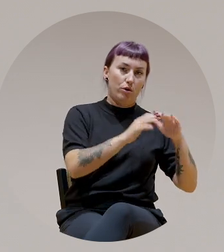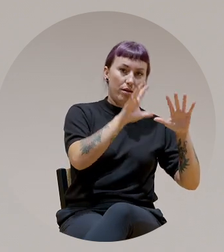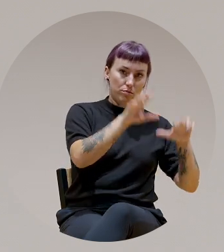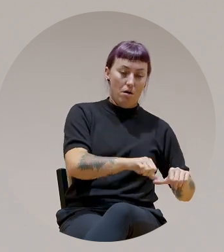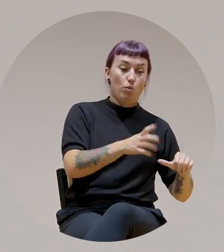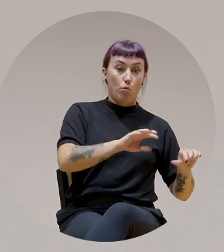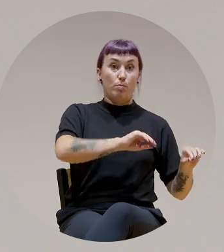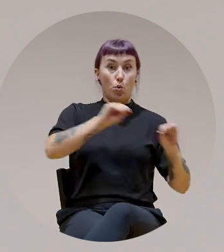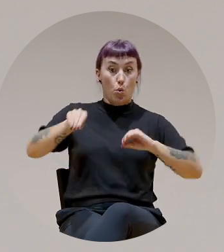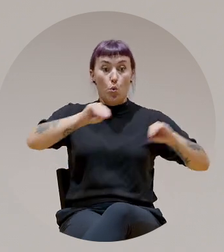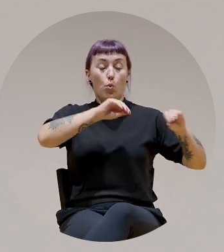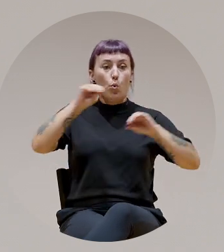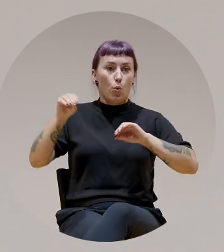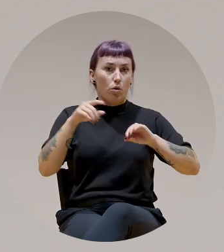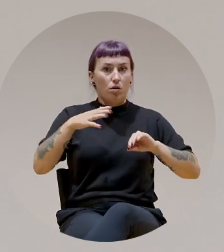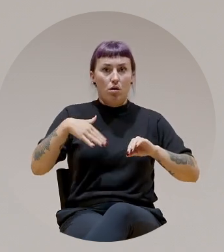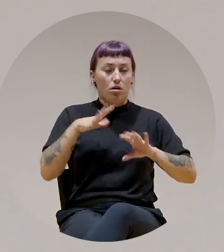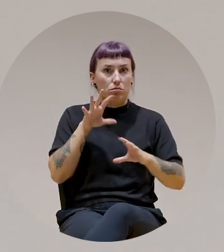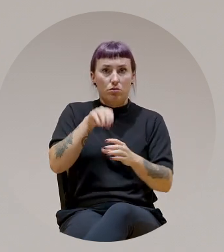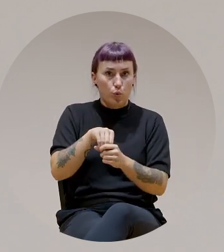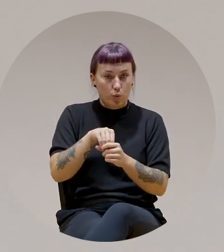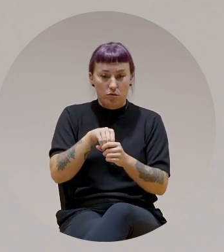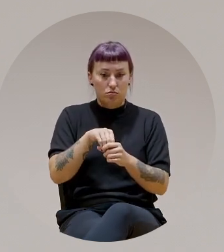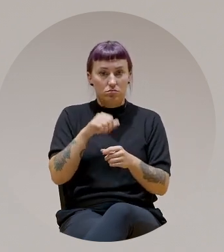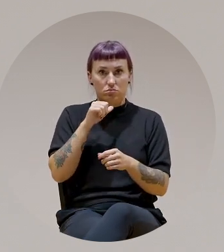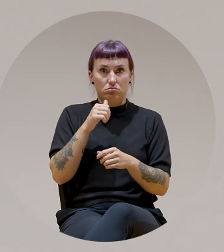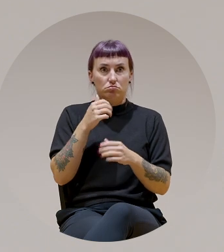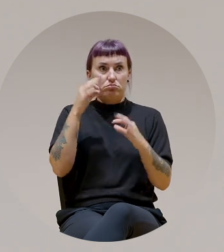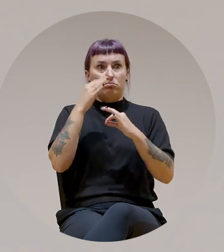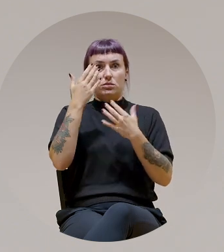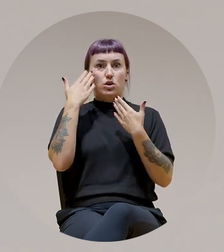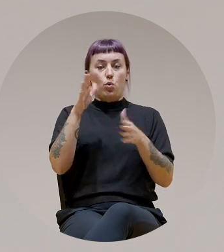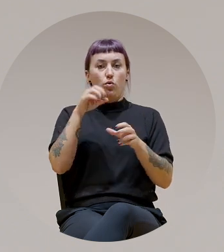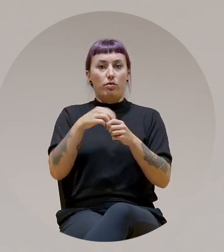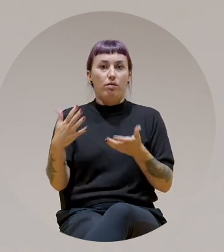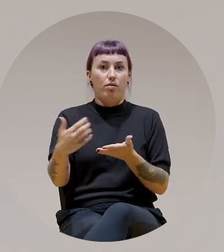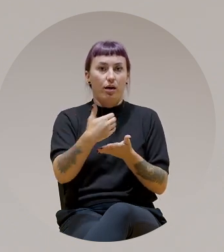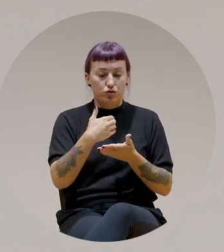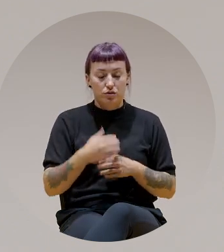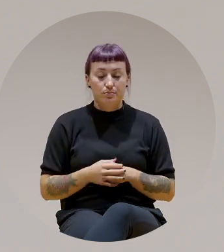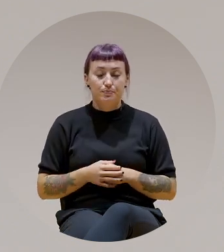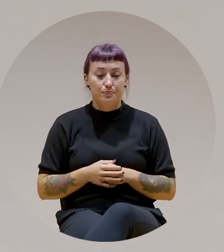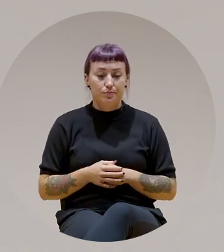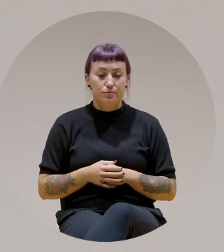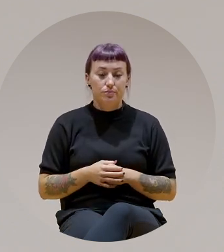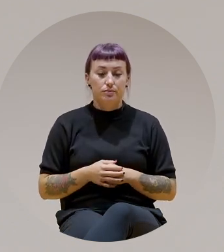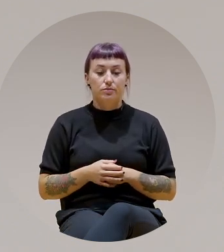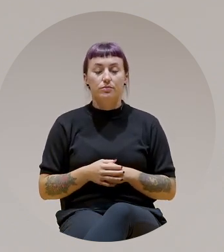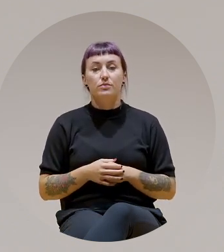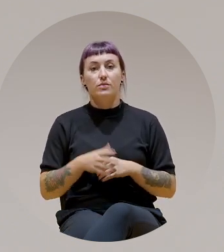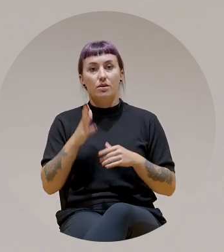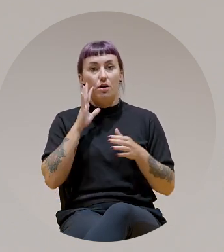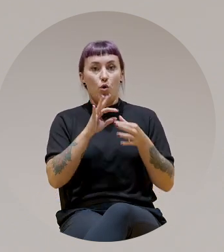been demolished, that hadn't been included. They weren't aware that they were in our collection. So our